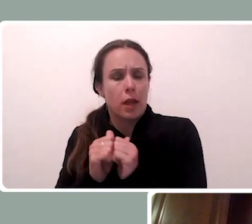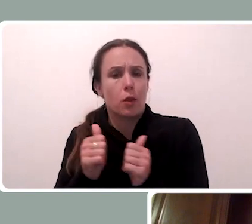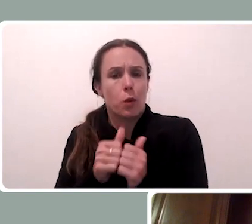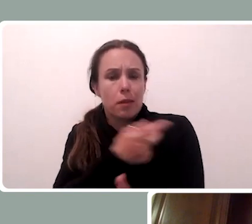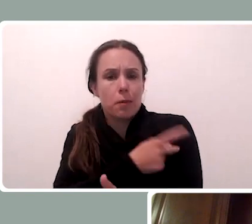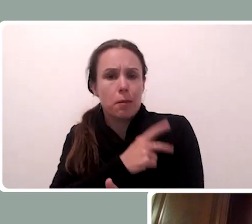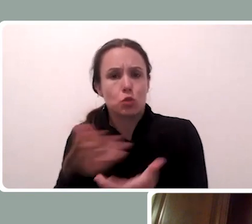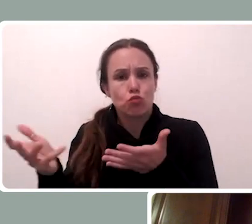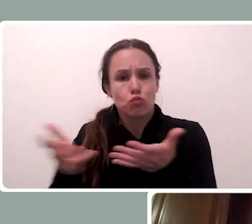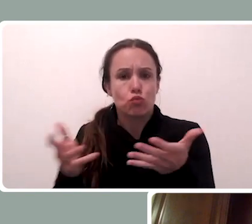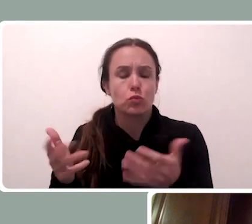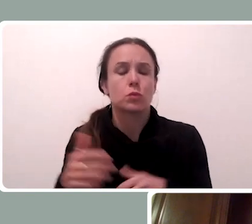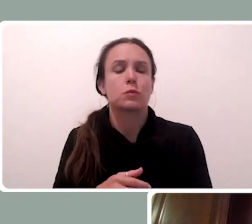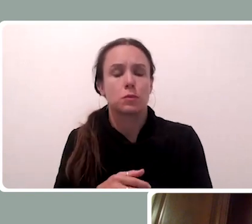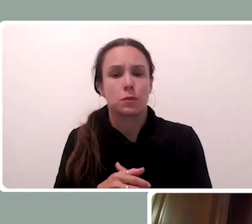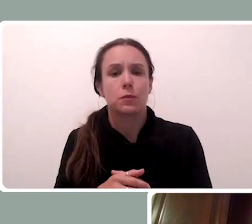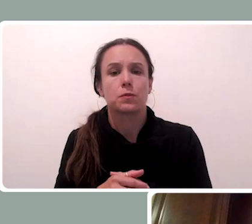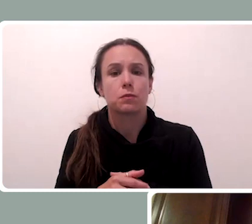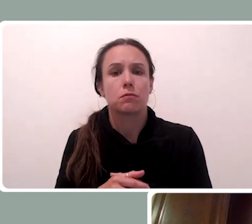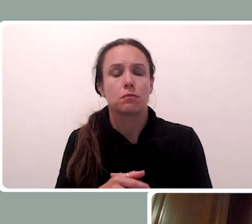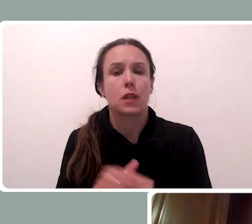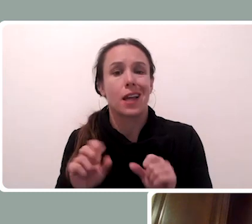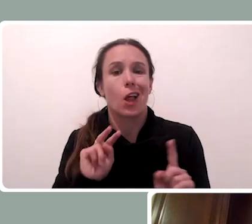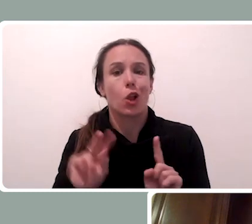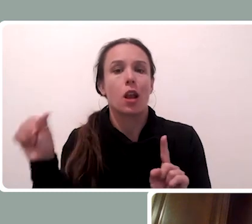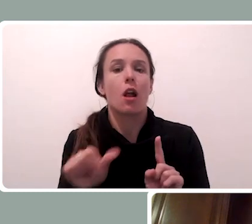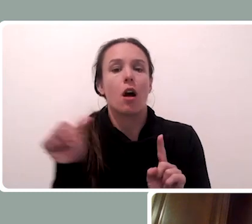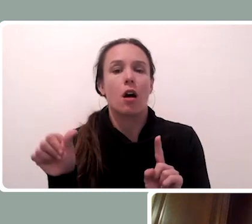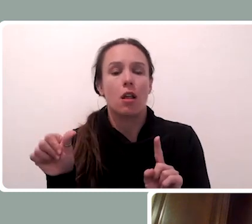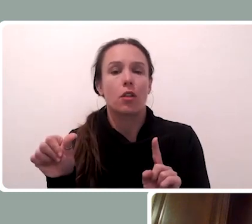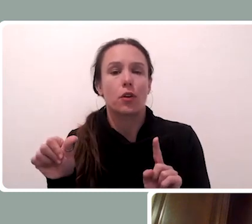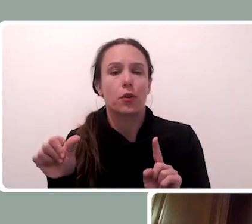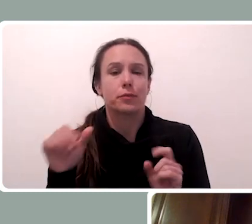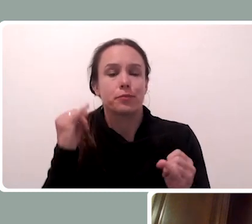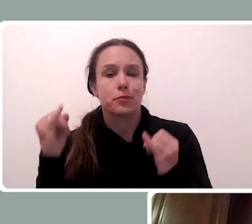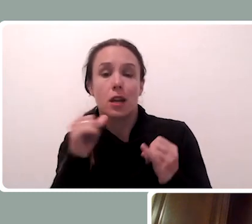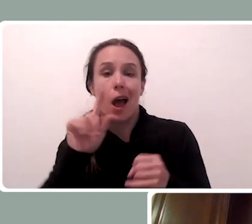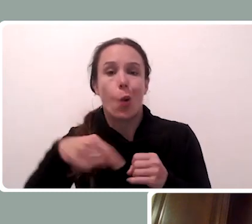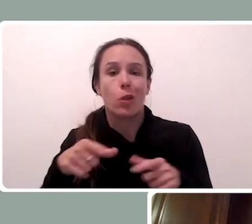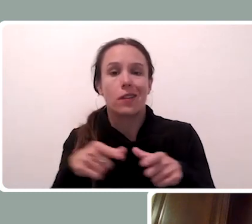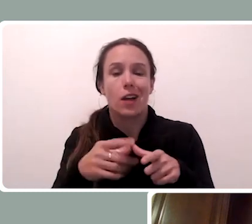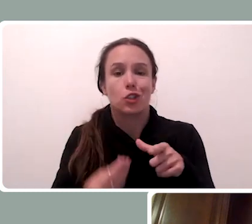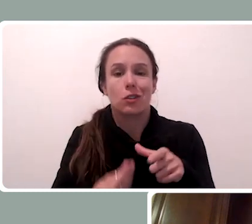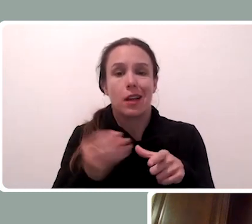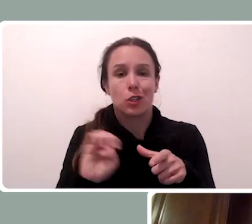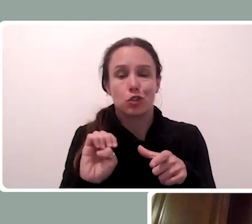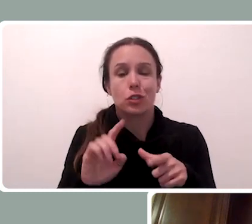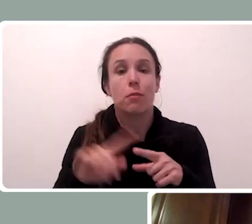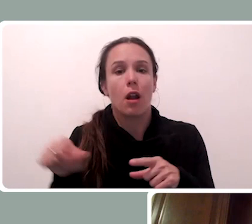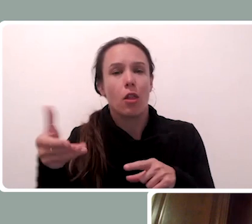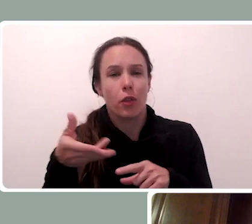in, looking at other alternatives, not only intravaginal estrogen, but, sunflower oil or other